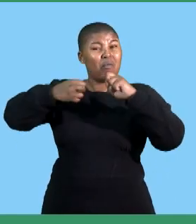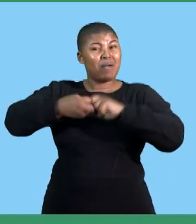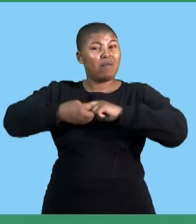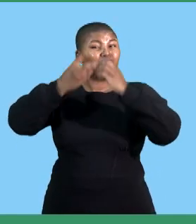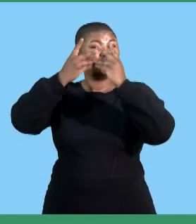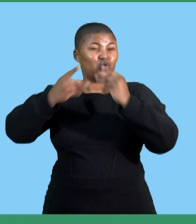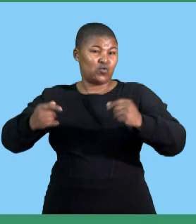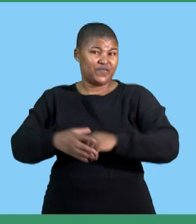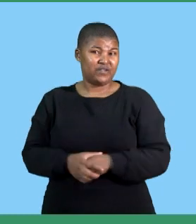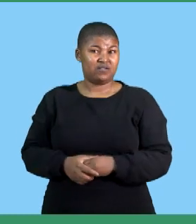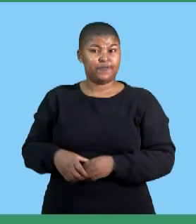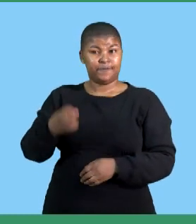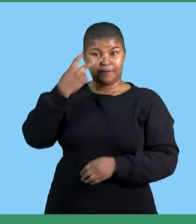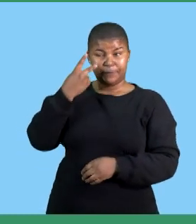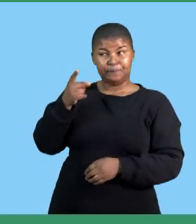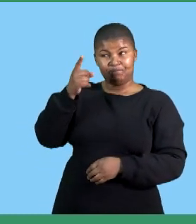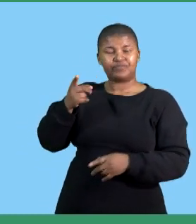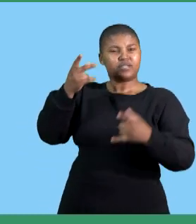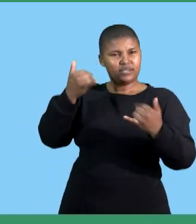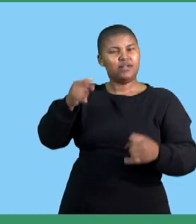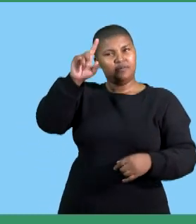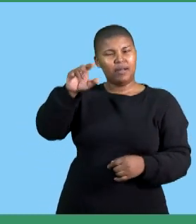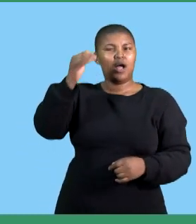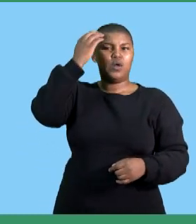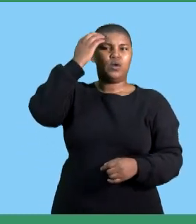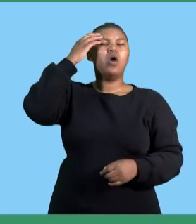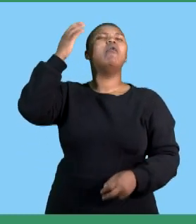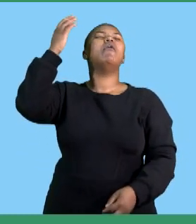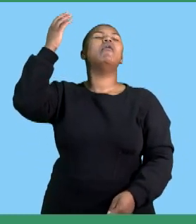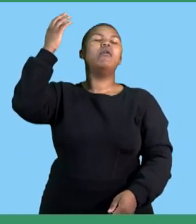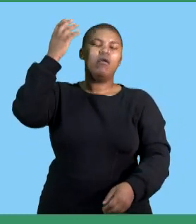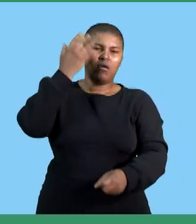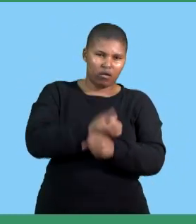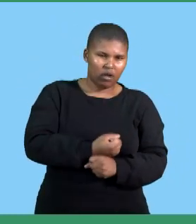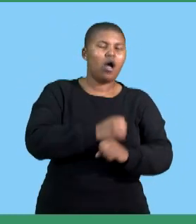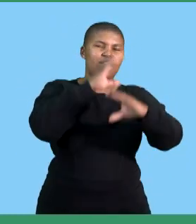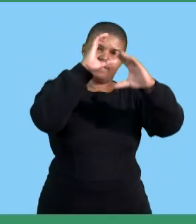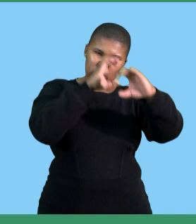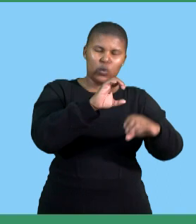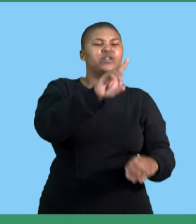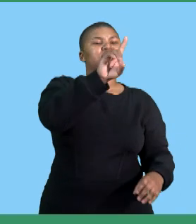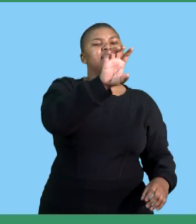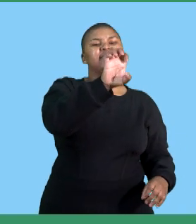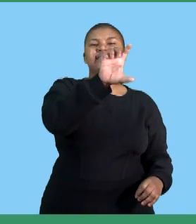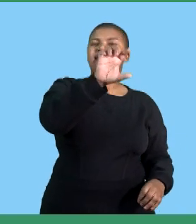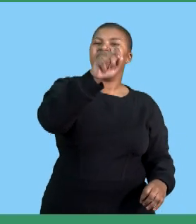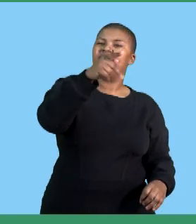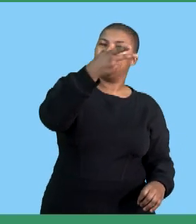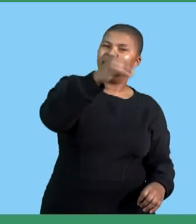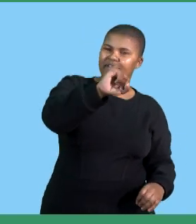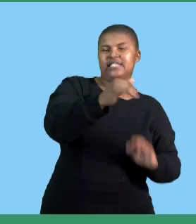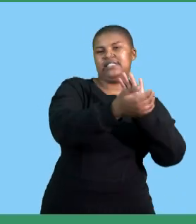solving. Now this should then give you an idea to say we are focusing on the